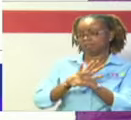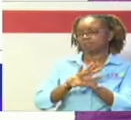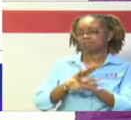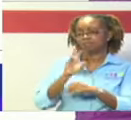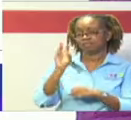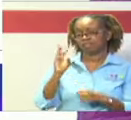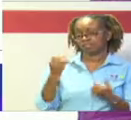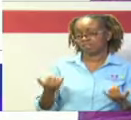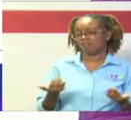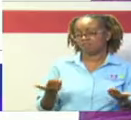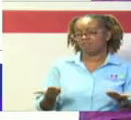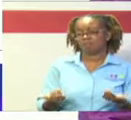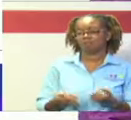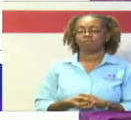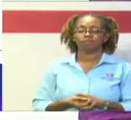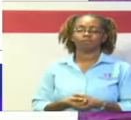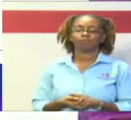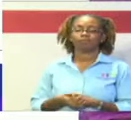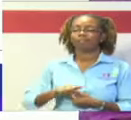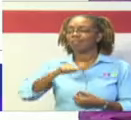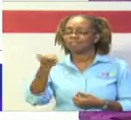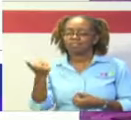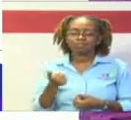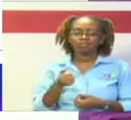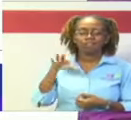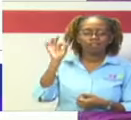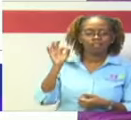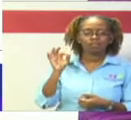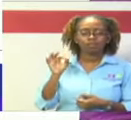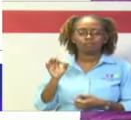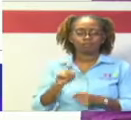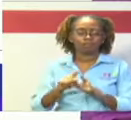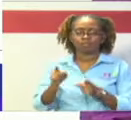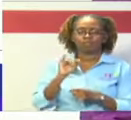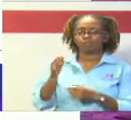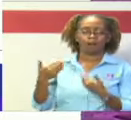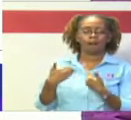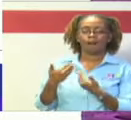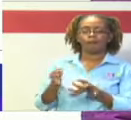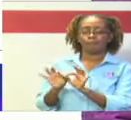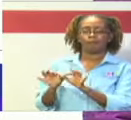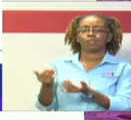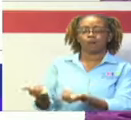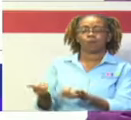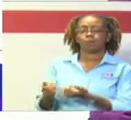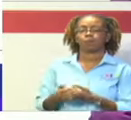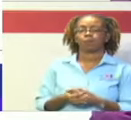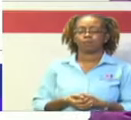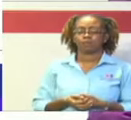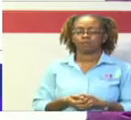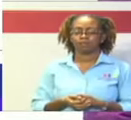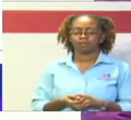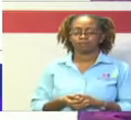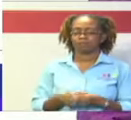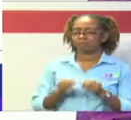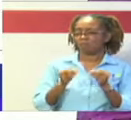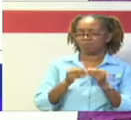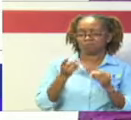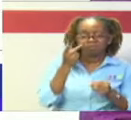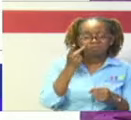concern that we've seen as well. So the vast majority are gamma. That is what appears to be the major thing circulating in Trinidad. But I can't give